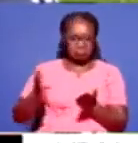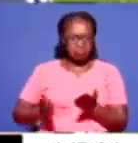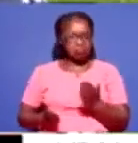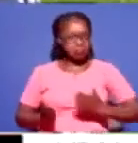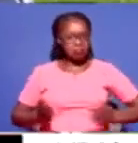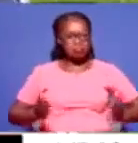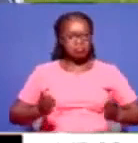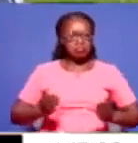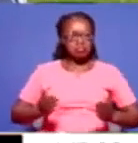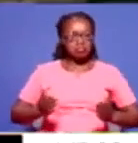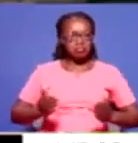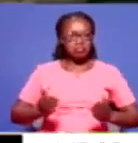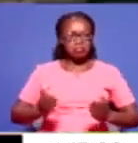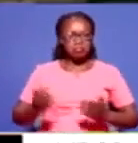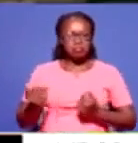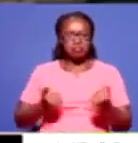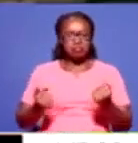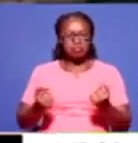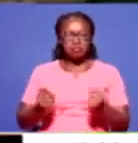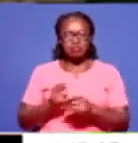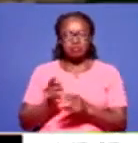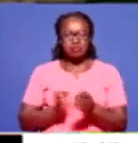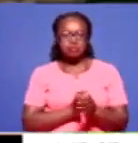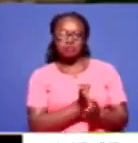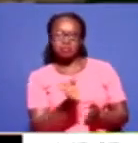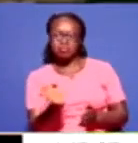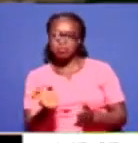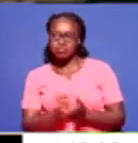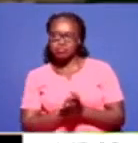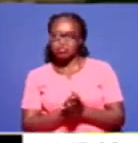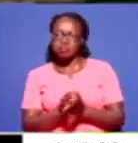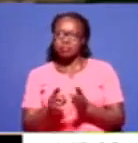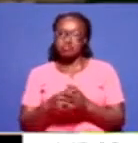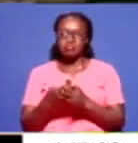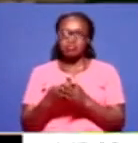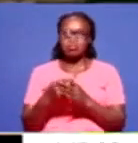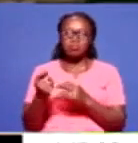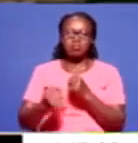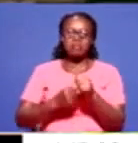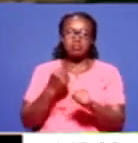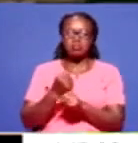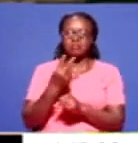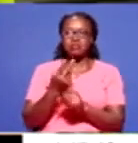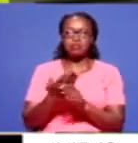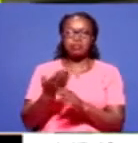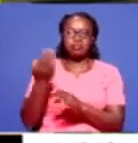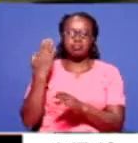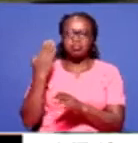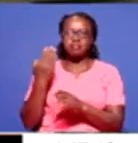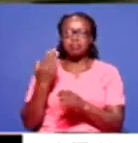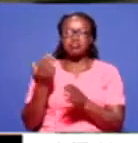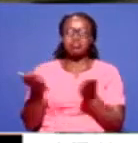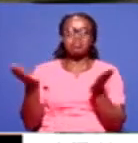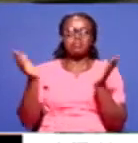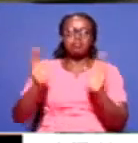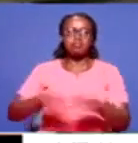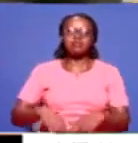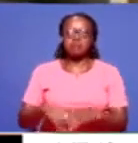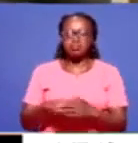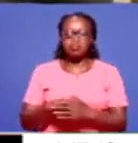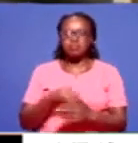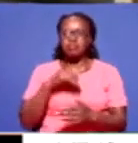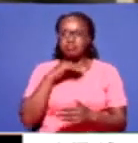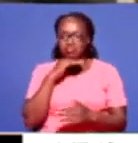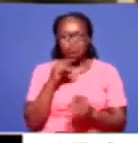zinapitia diversion na zitumii daraja. The construction started 2 years ago and has been neglected over time, causing death and injuries